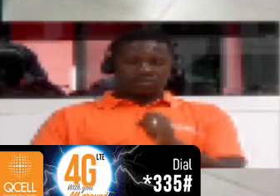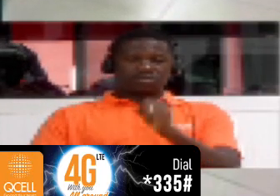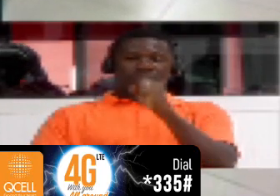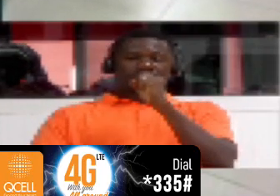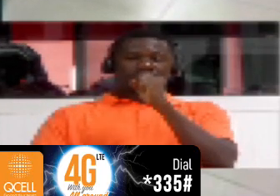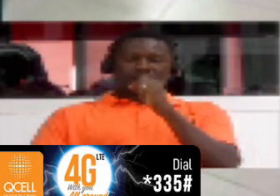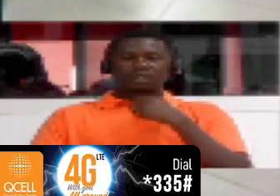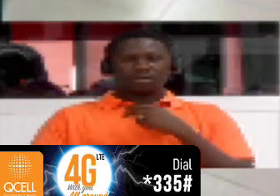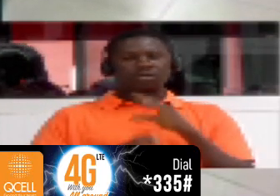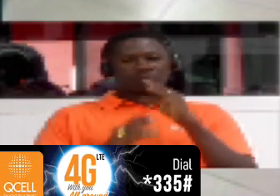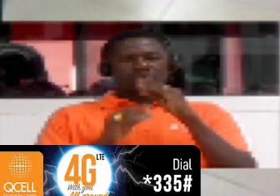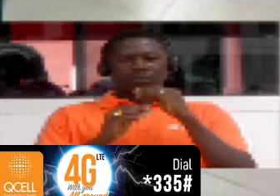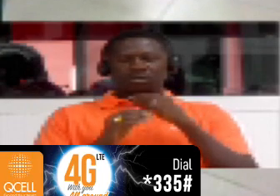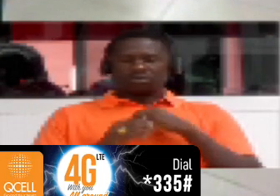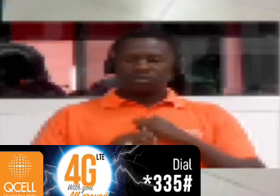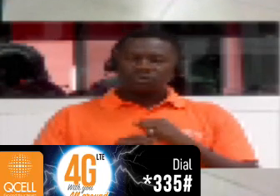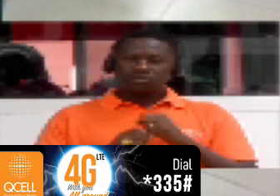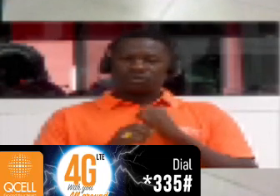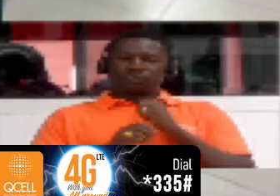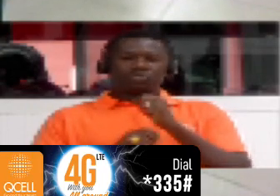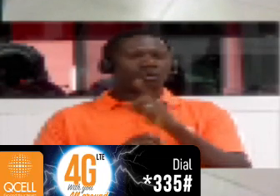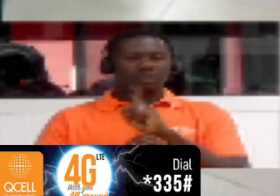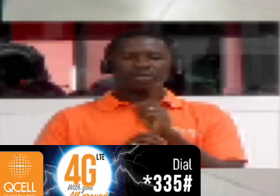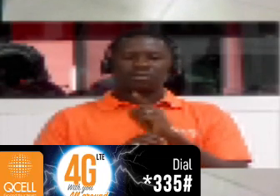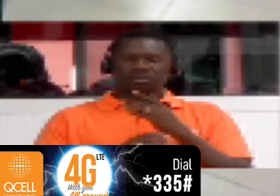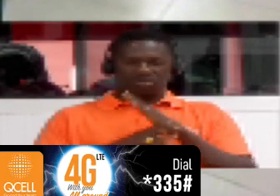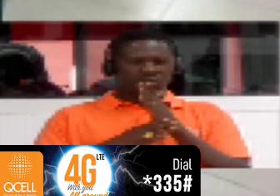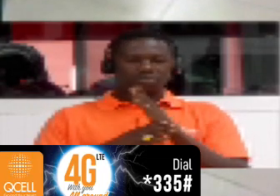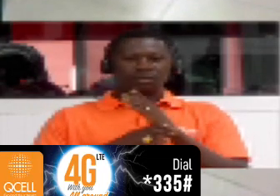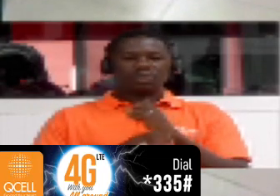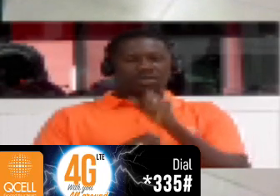te mamamamana te menkante batandi.